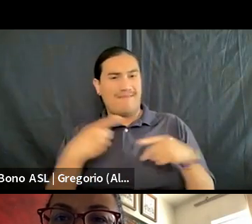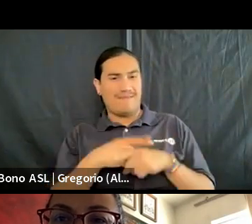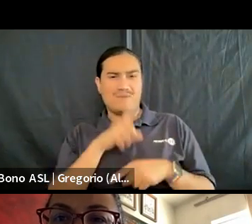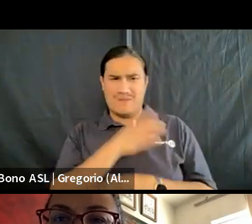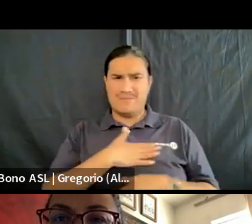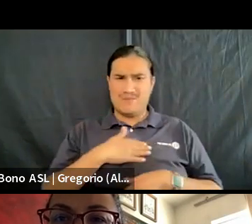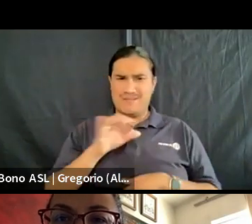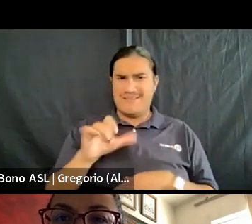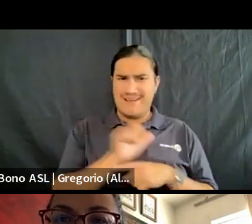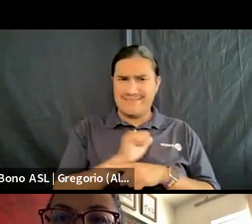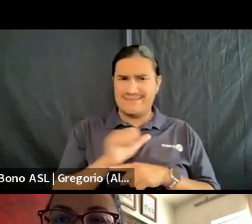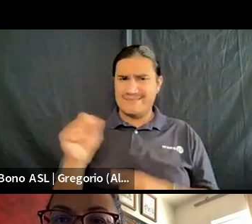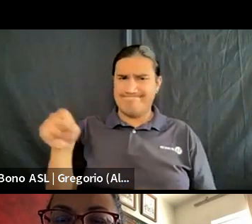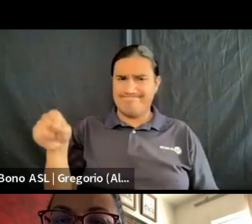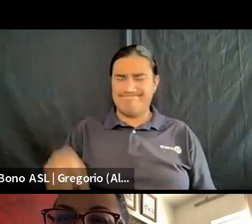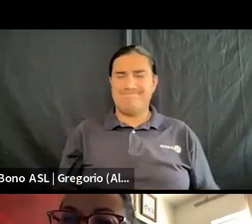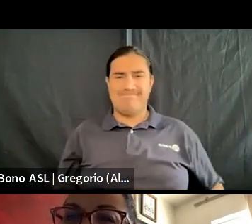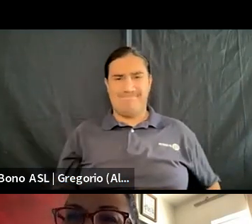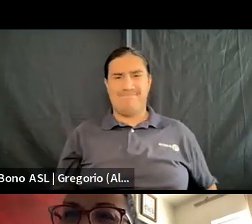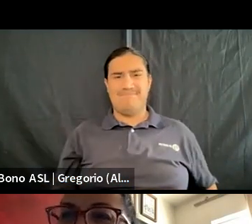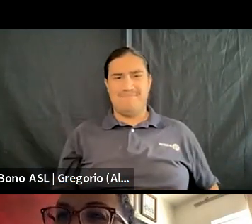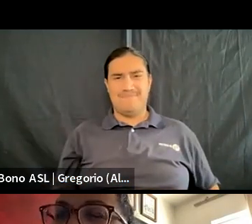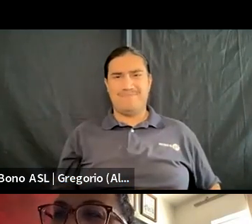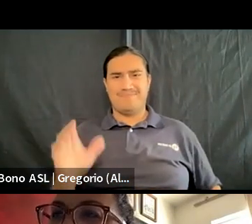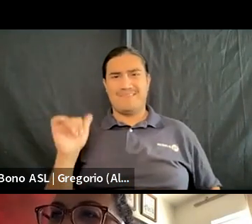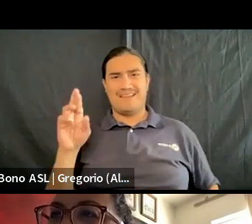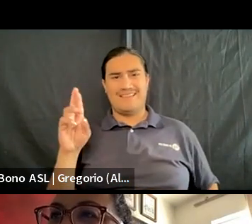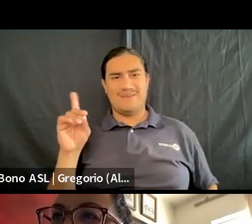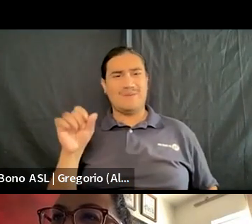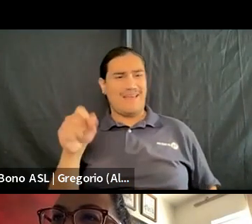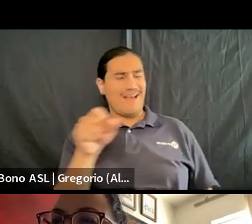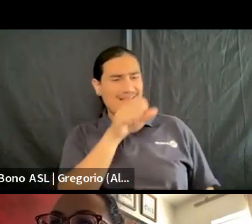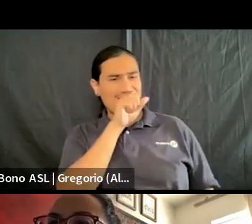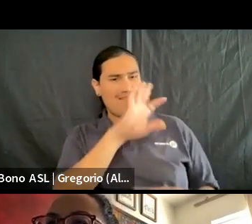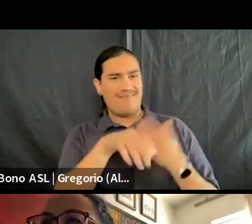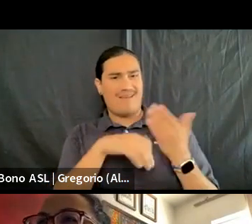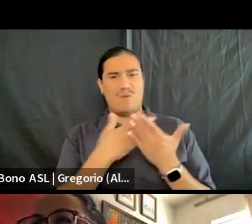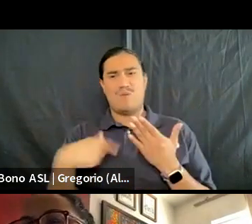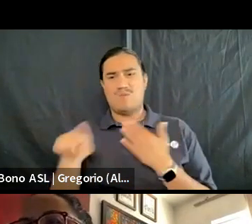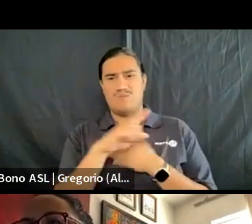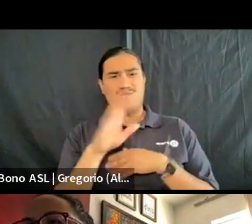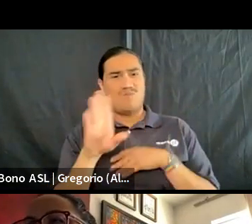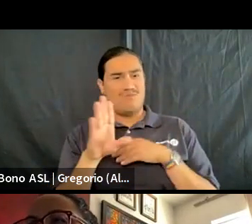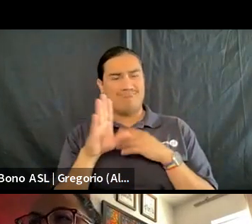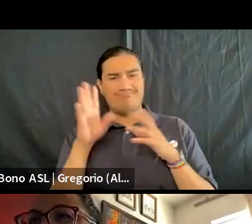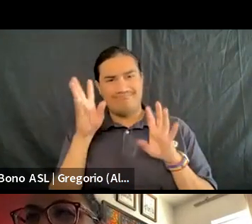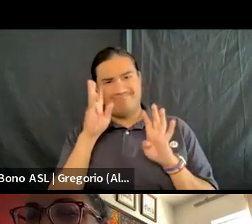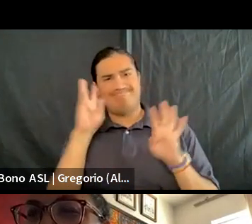that exercise. Yeah, I love what you all came up with. Like I really,